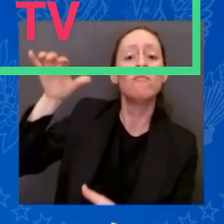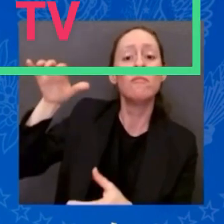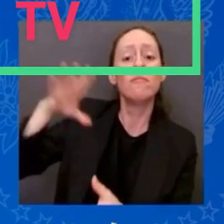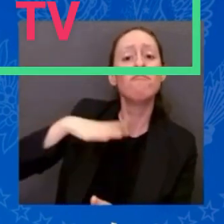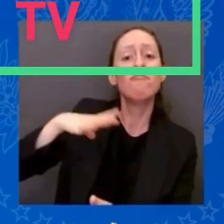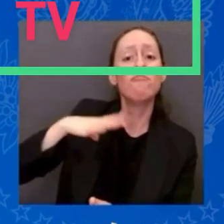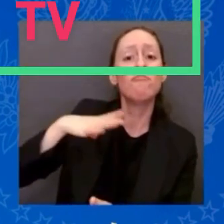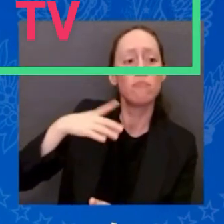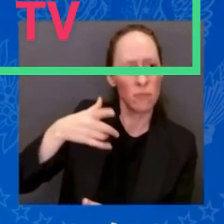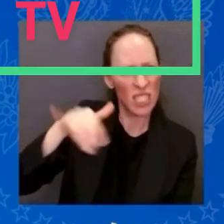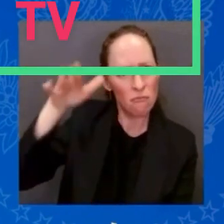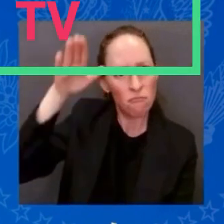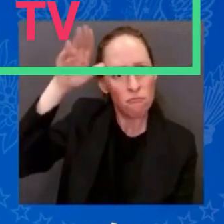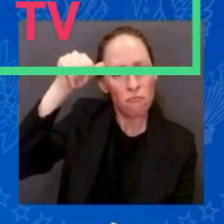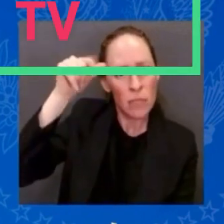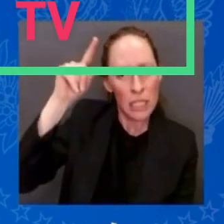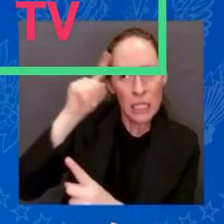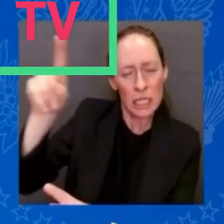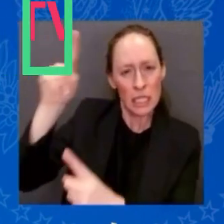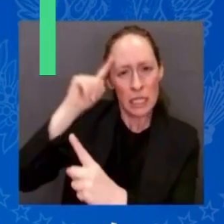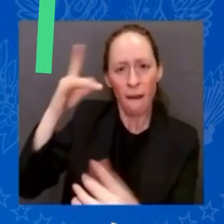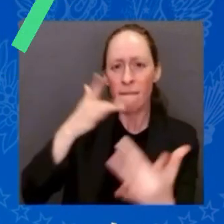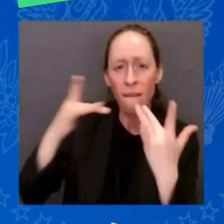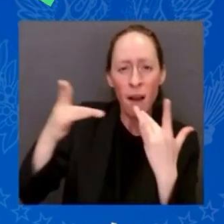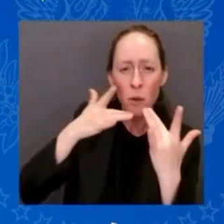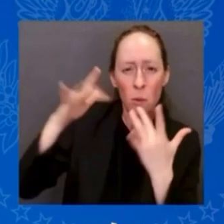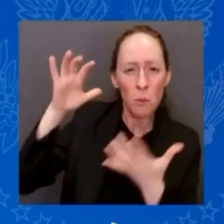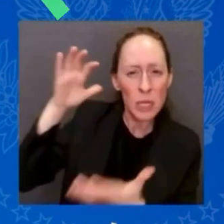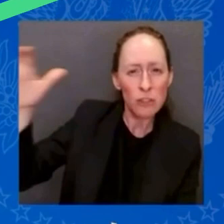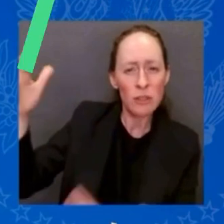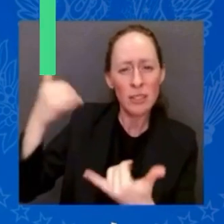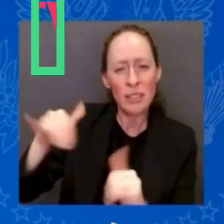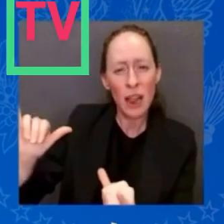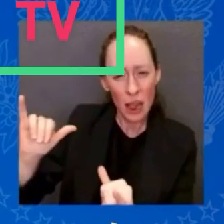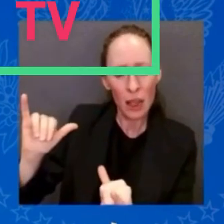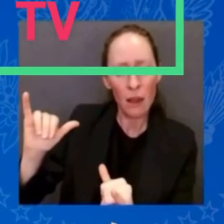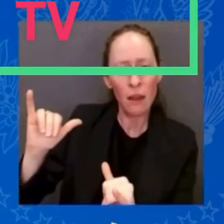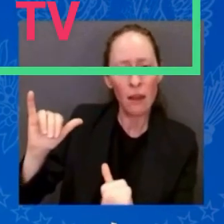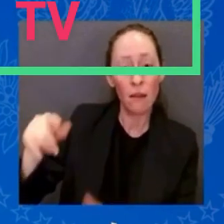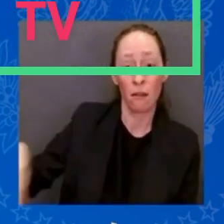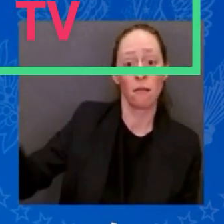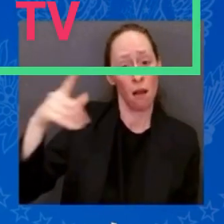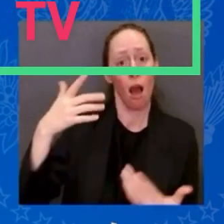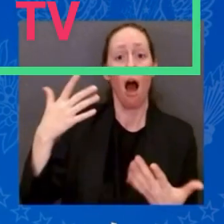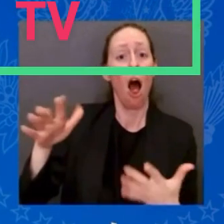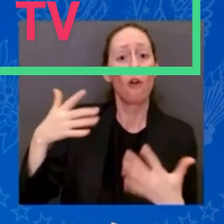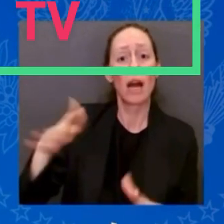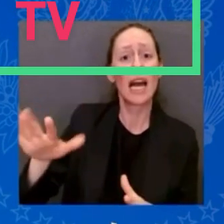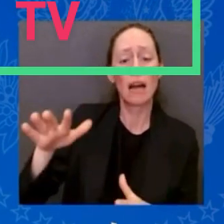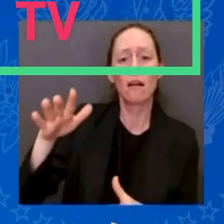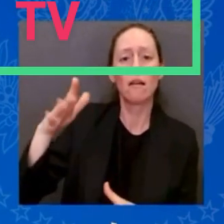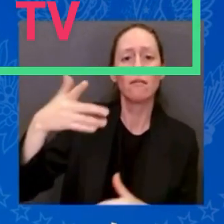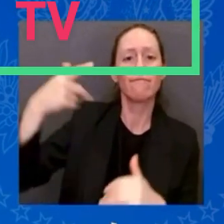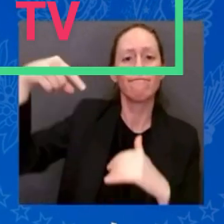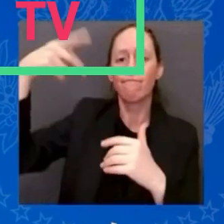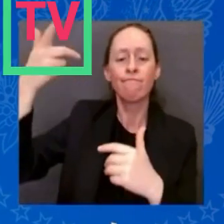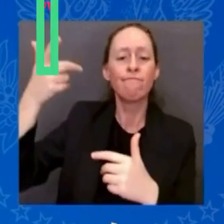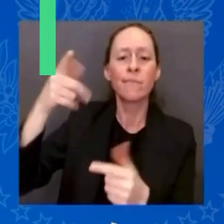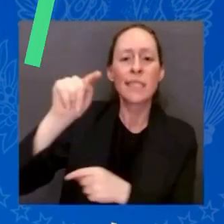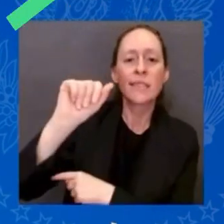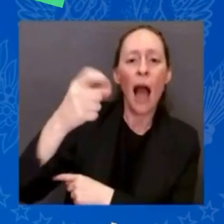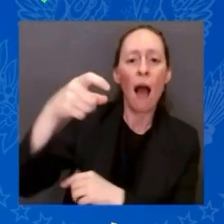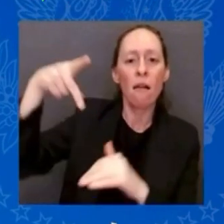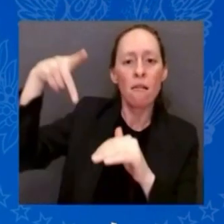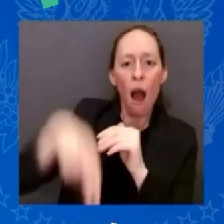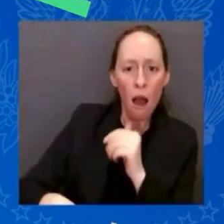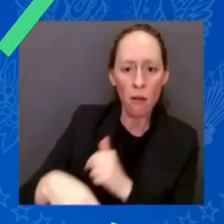$2 trillion tax cut that they never paid for. Never paid for. $2 trillion. So let me be